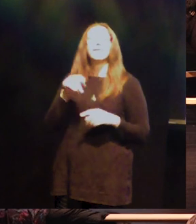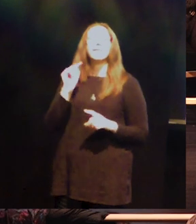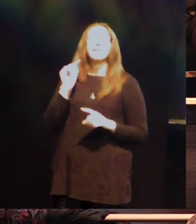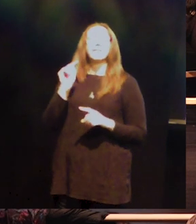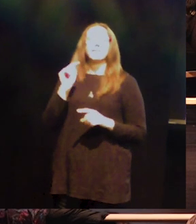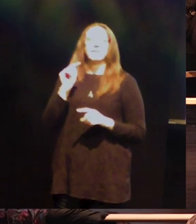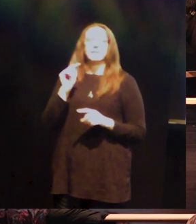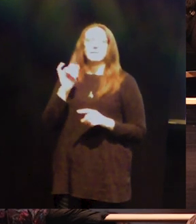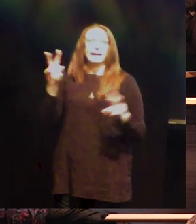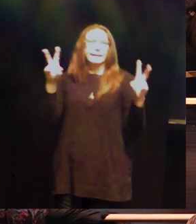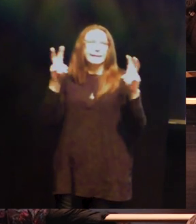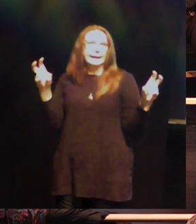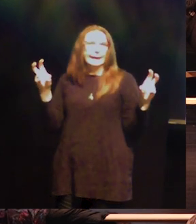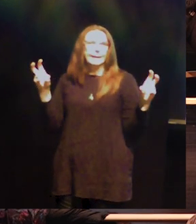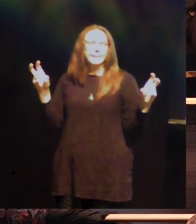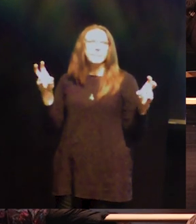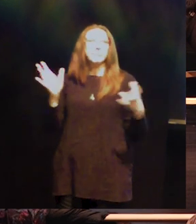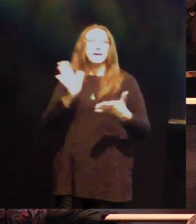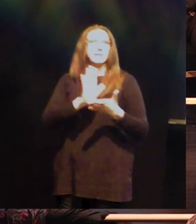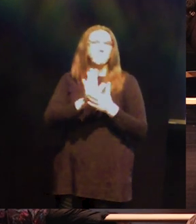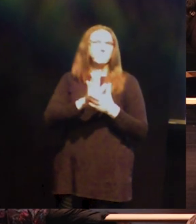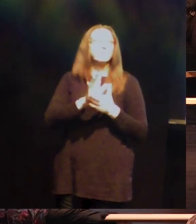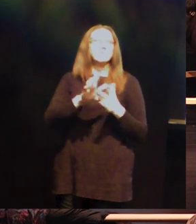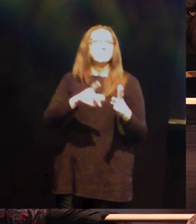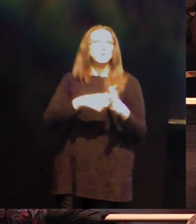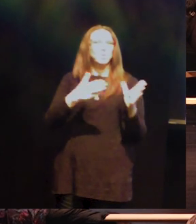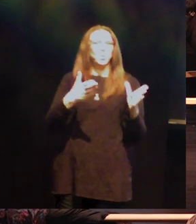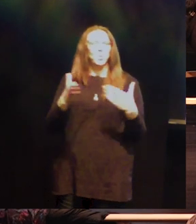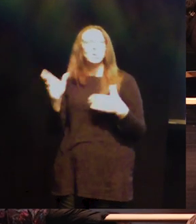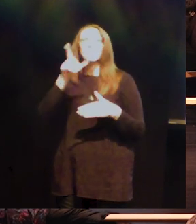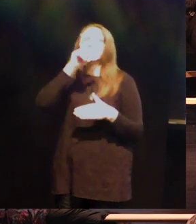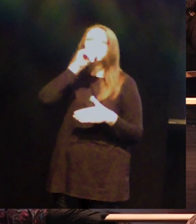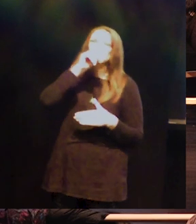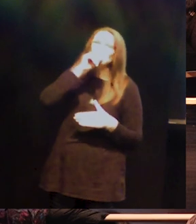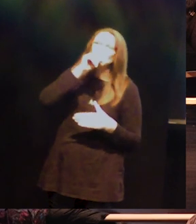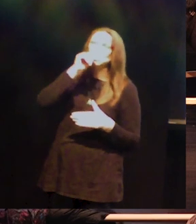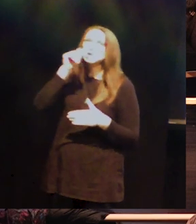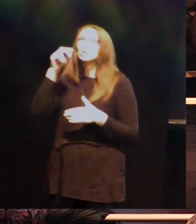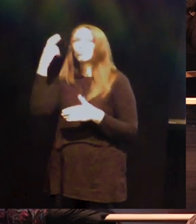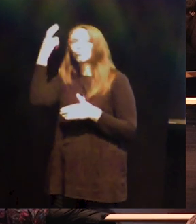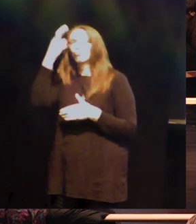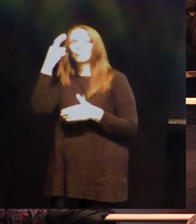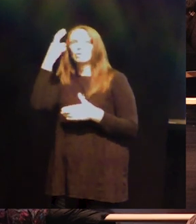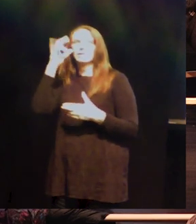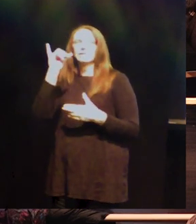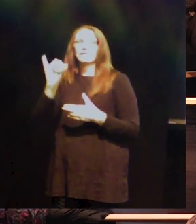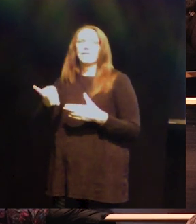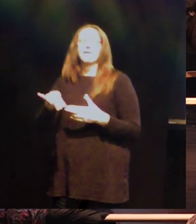and sort of the theme that the film started to move towards, which is, you know, the birds and like realizing that, you